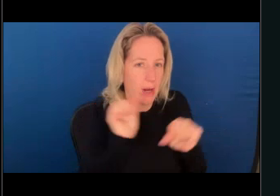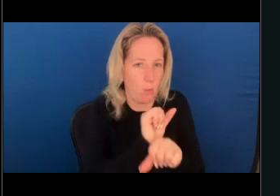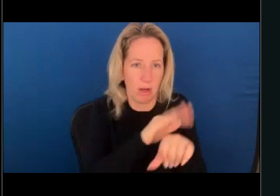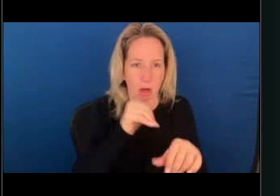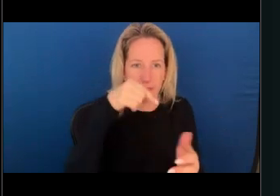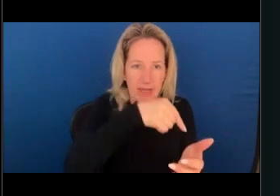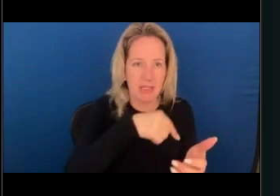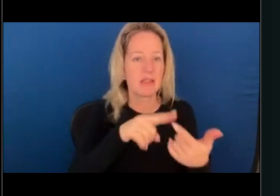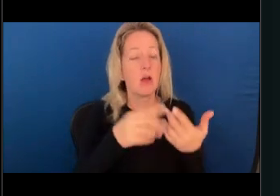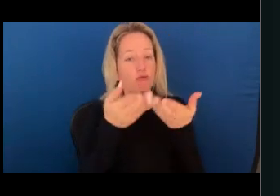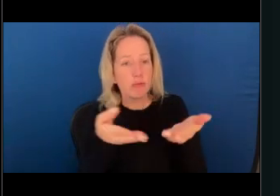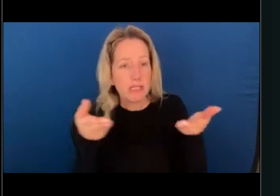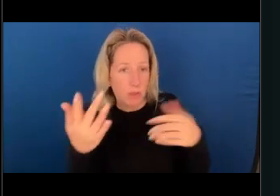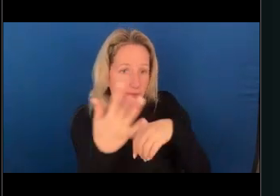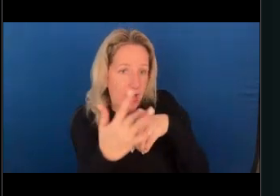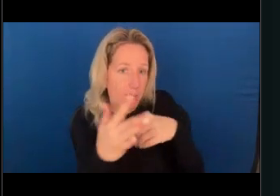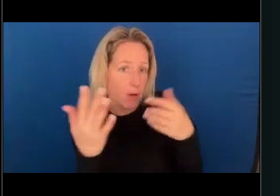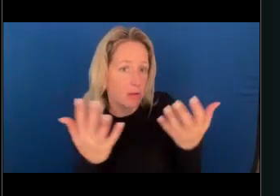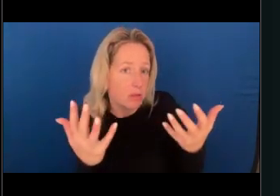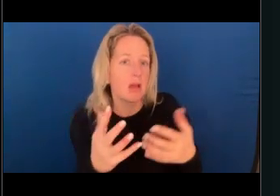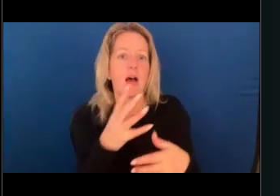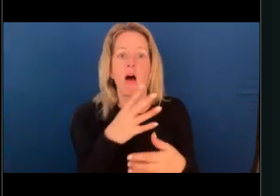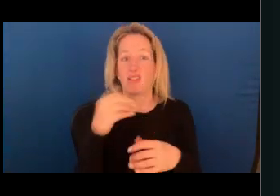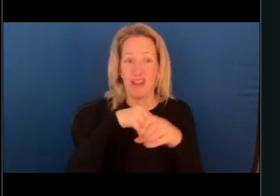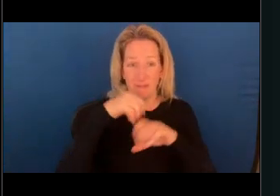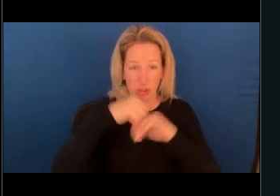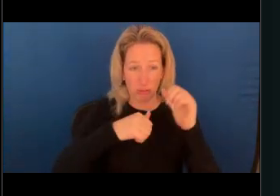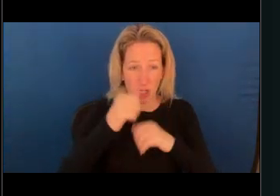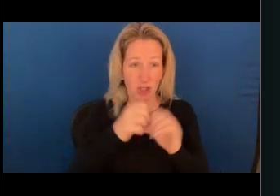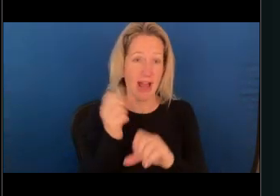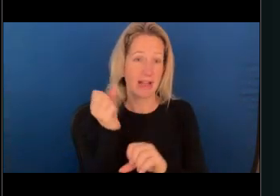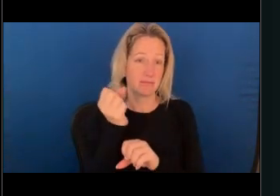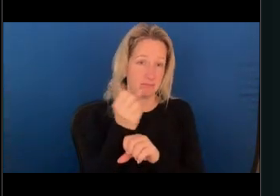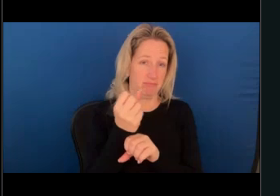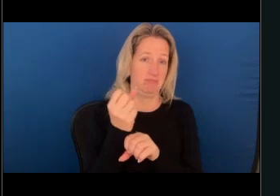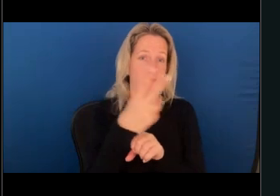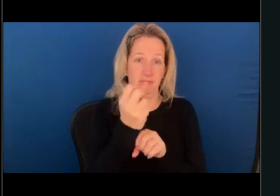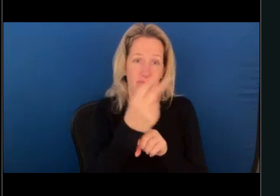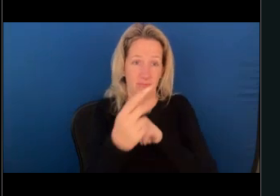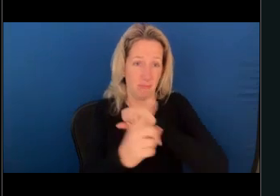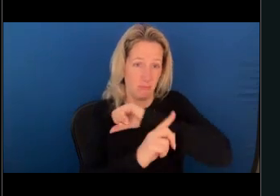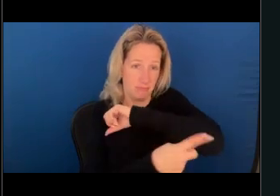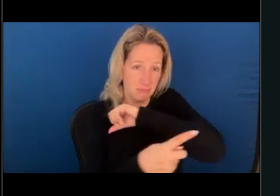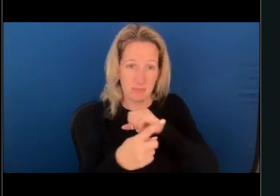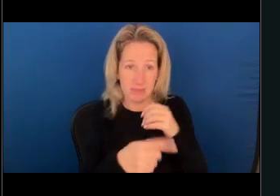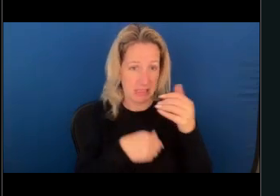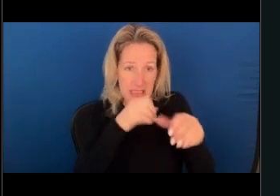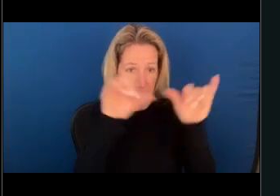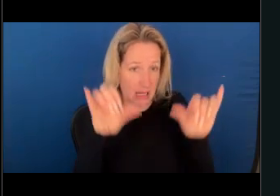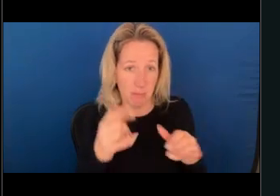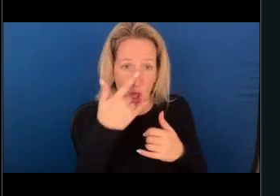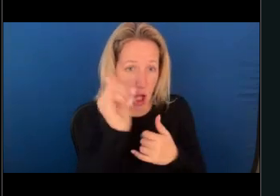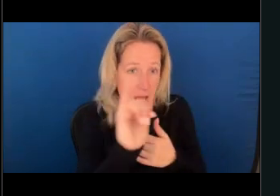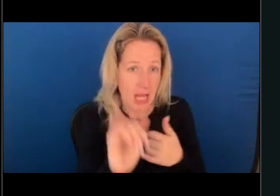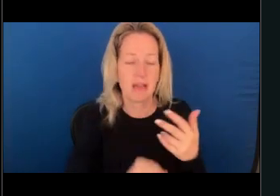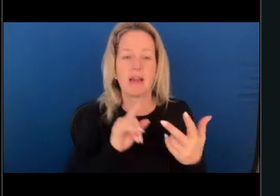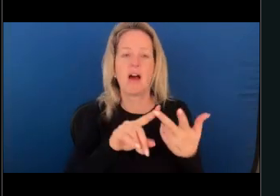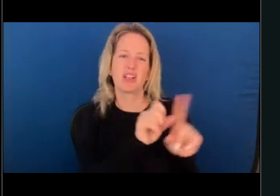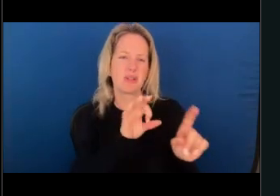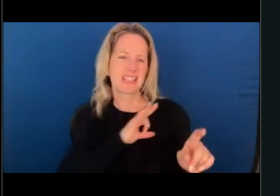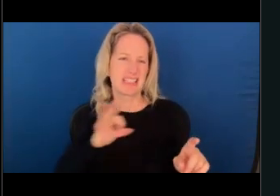that are available? What does the infrastructure and waste disposal system look like? And what's the personnel capacity? And then develop what we call a